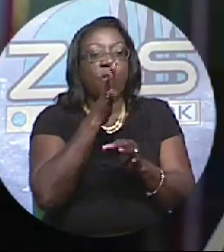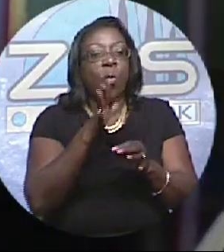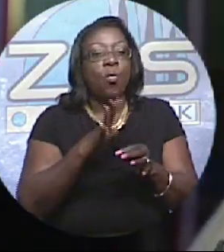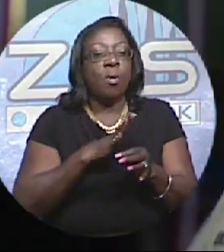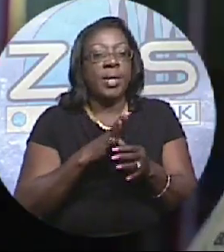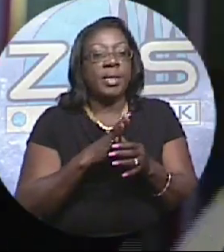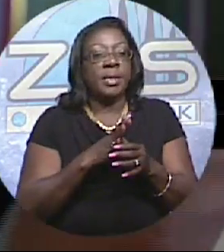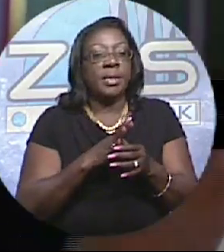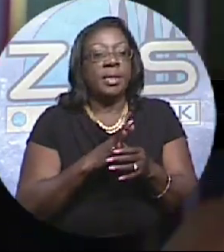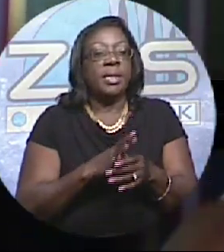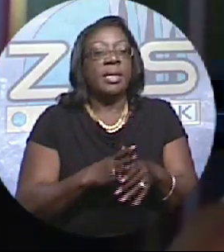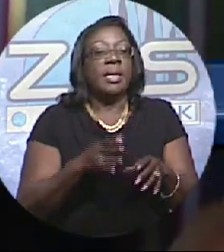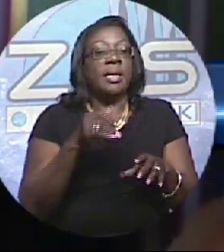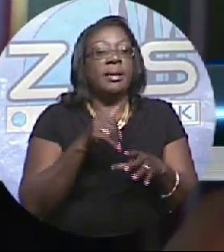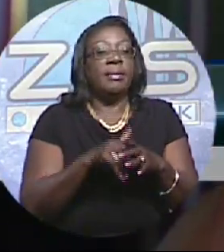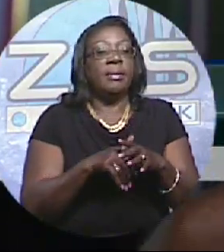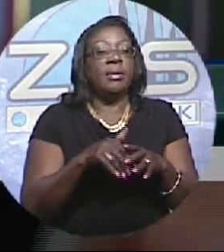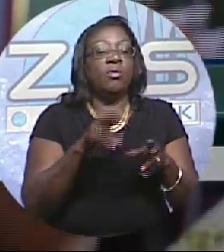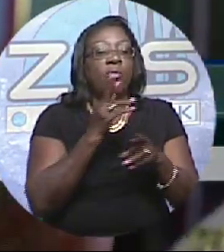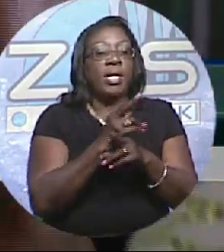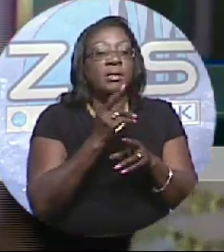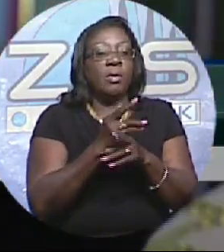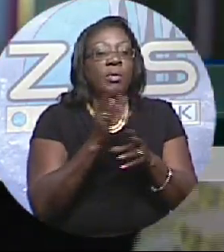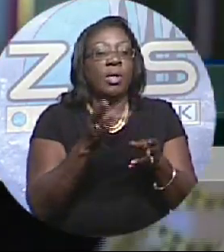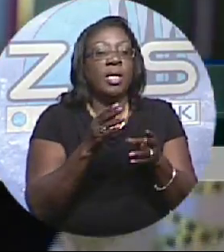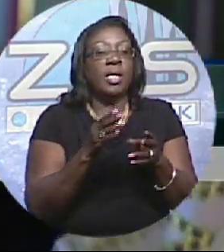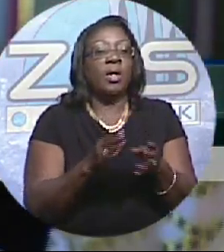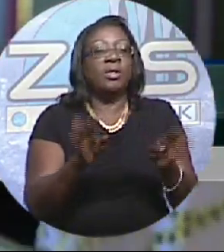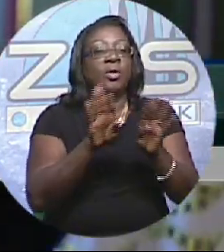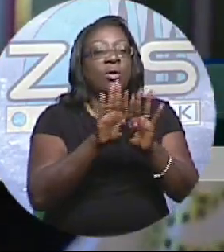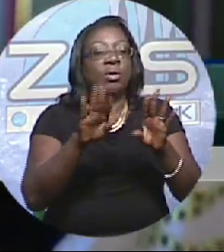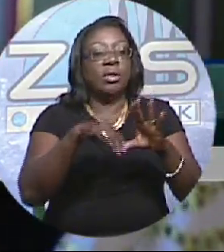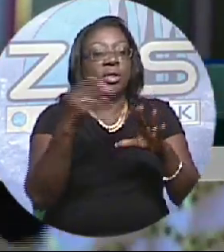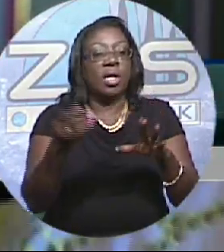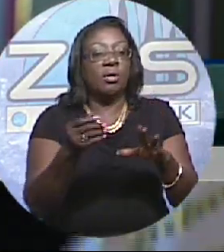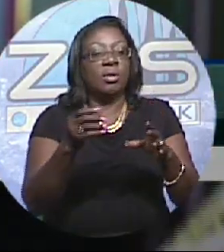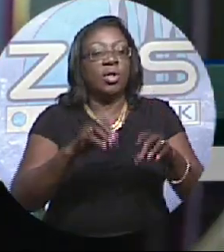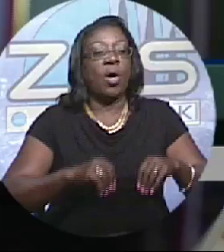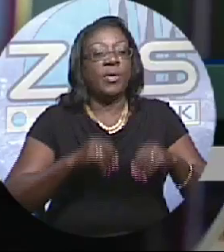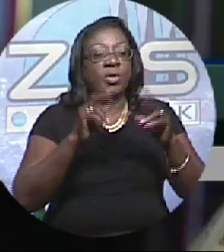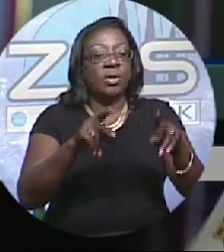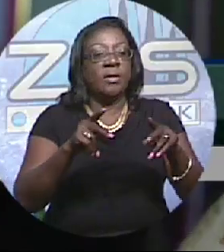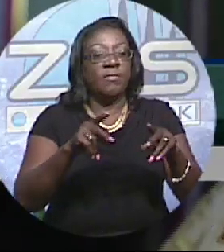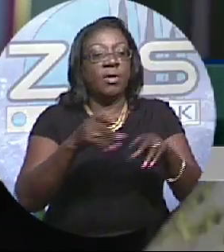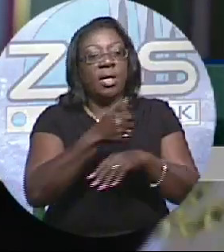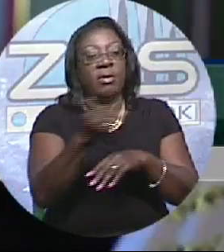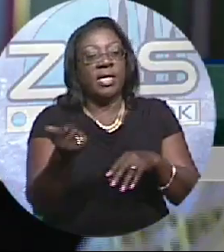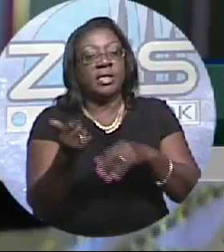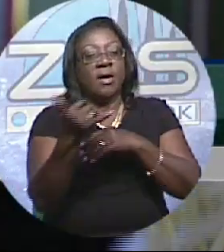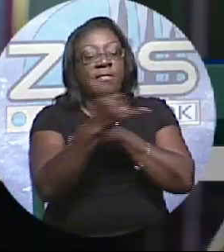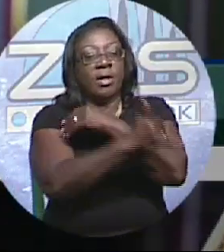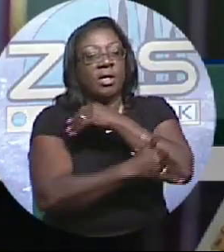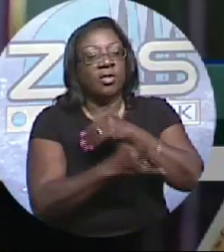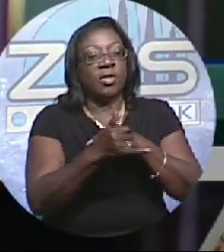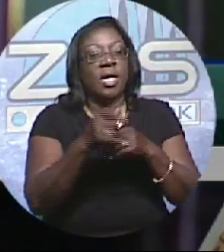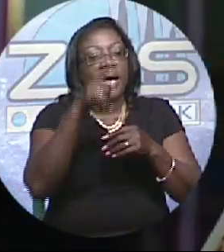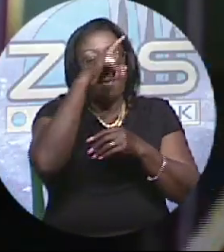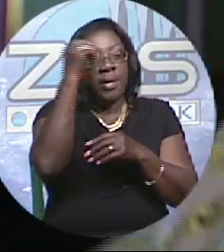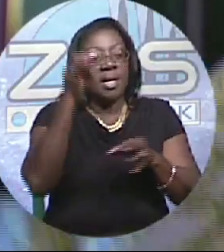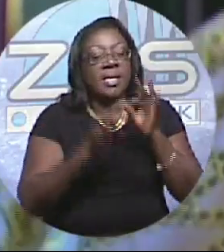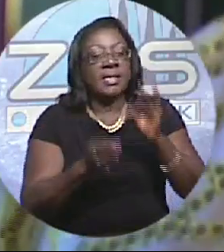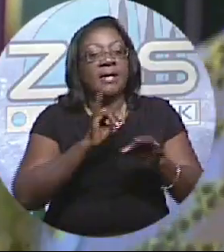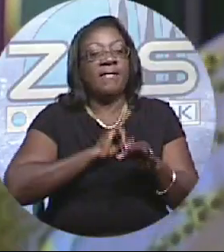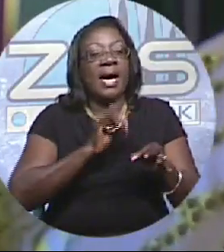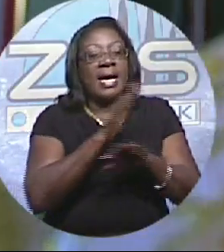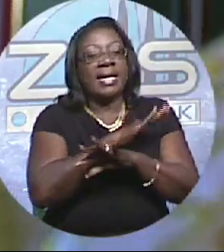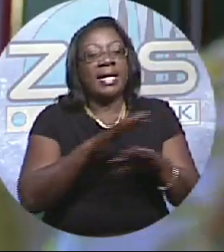opportunities for individuals, for women, but then it also closes off those opportunities for the rest of the country, because if I cannot